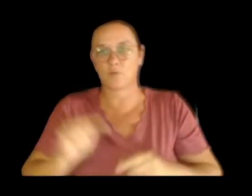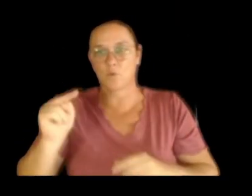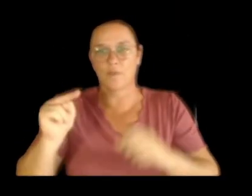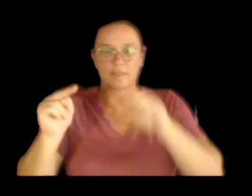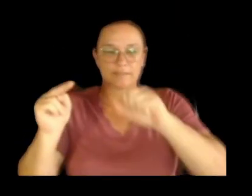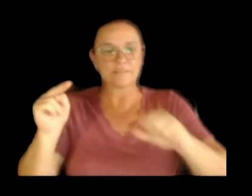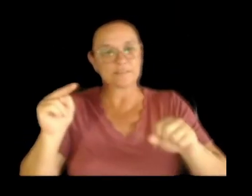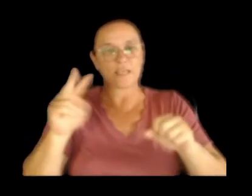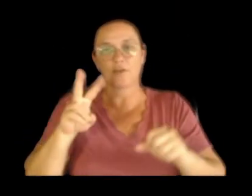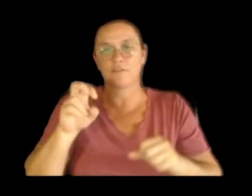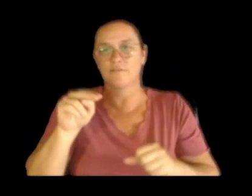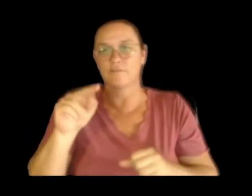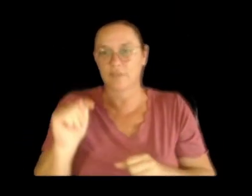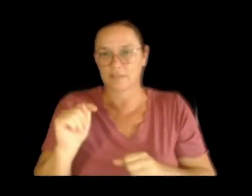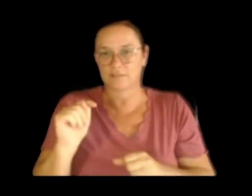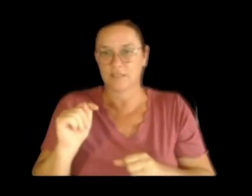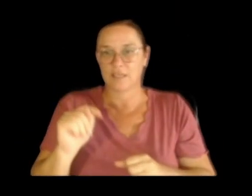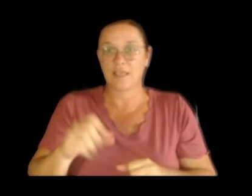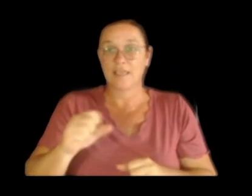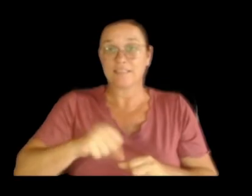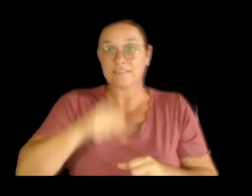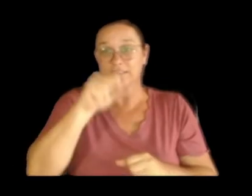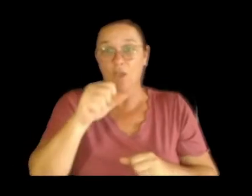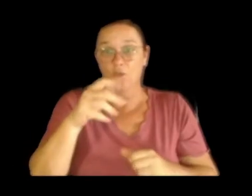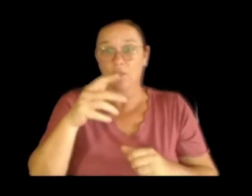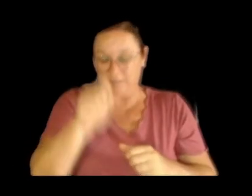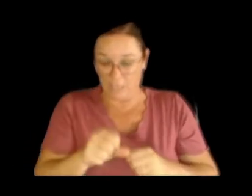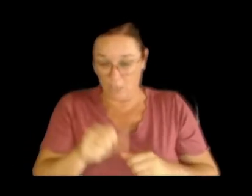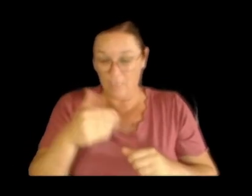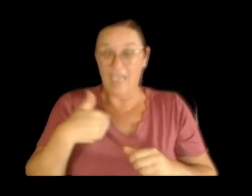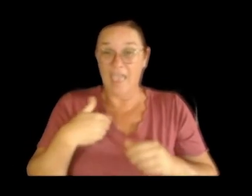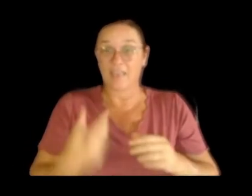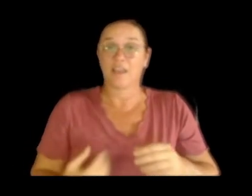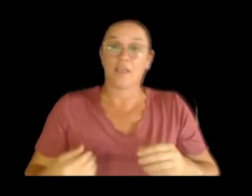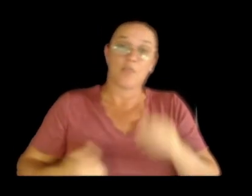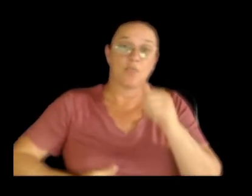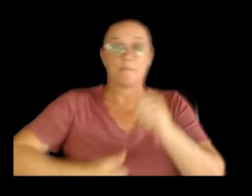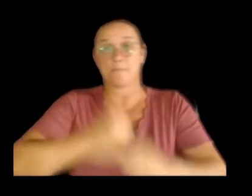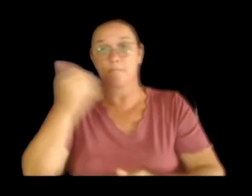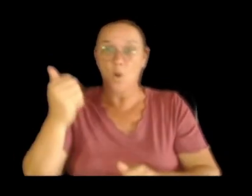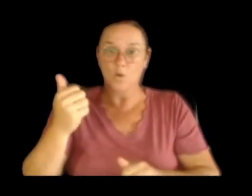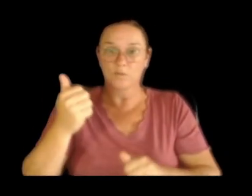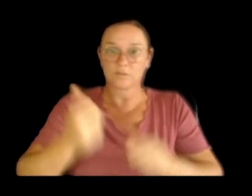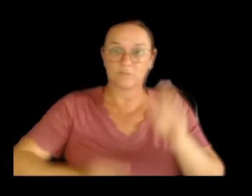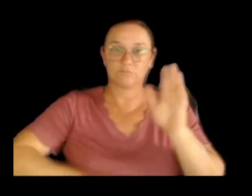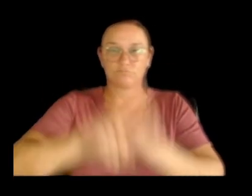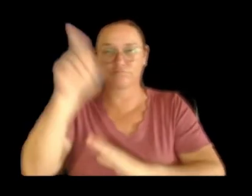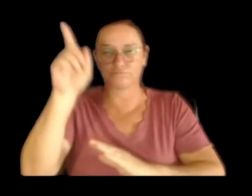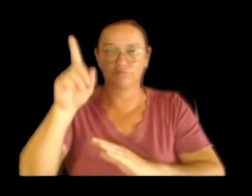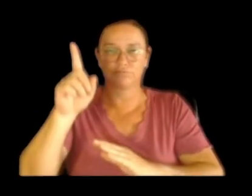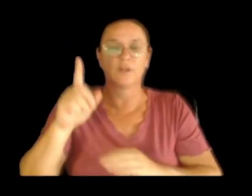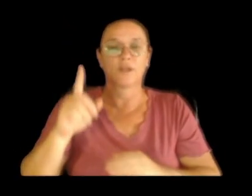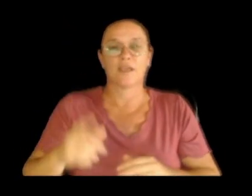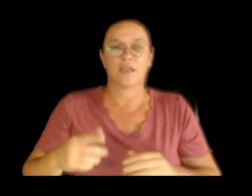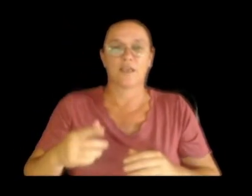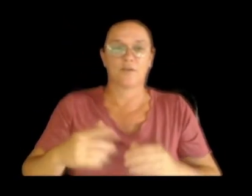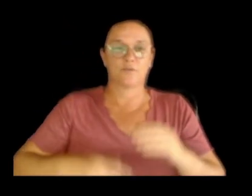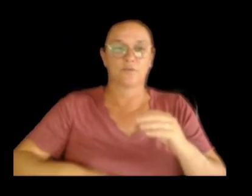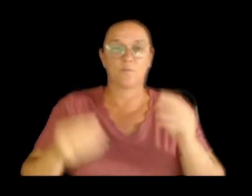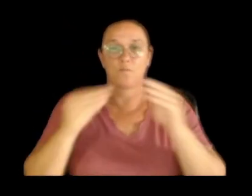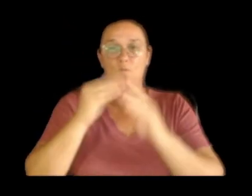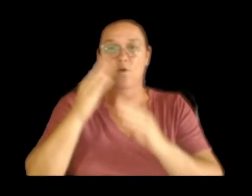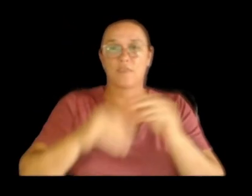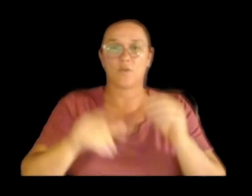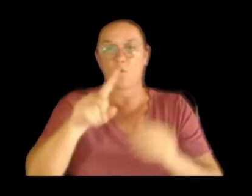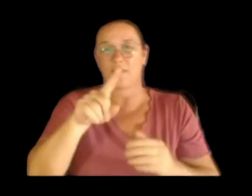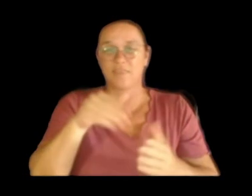south vent set a record for the highest lava fountain in over 9 months of eruption thus far, reaching over